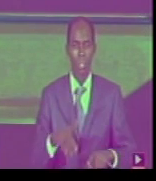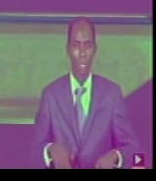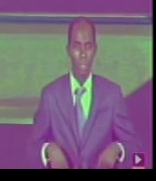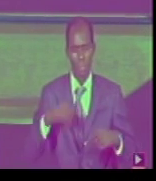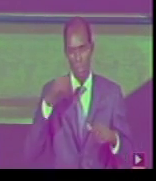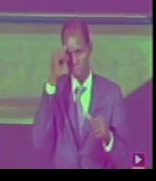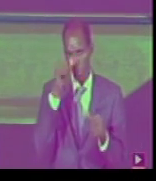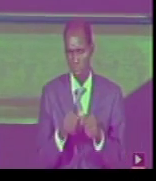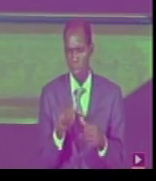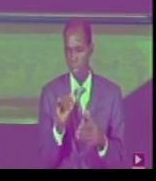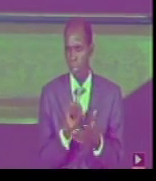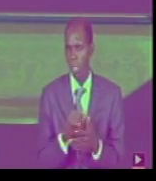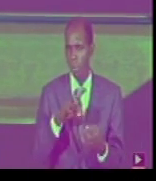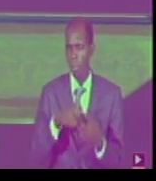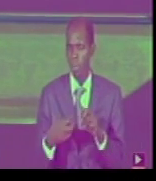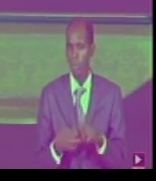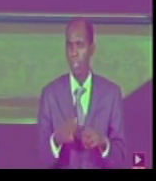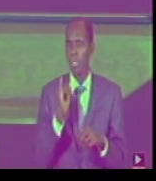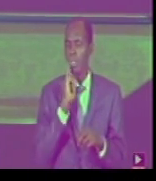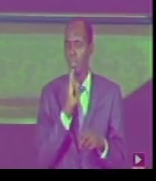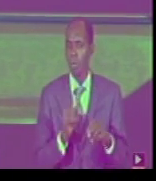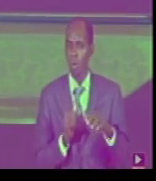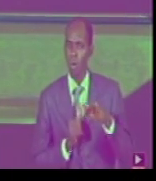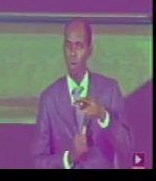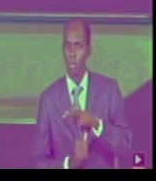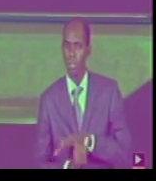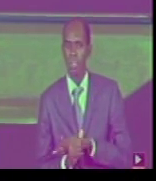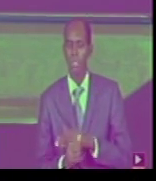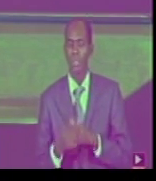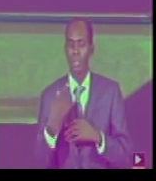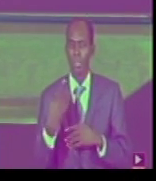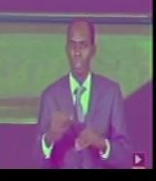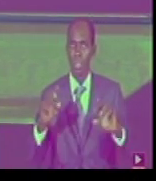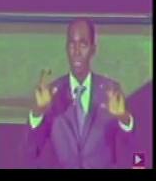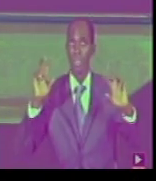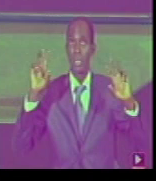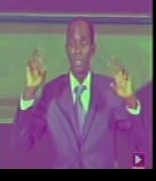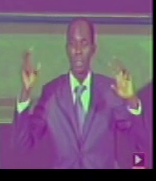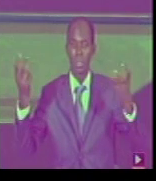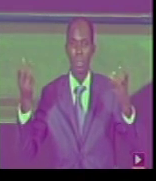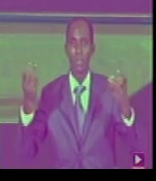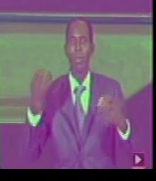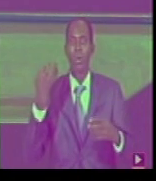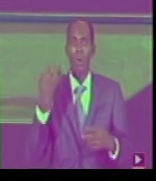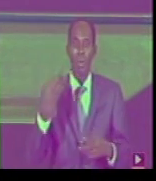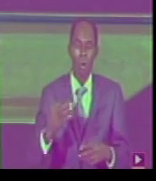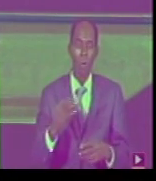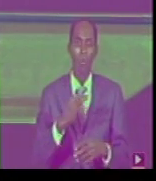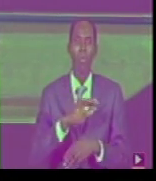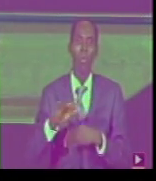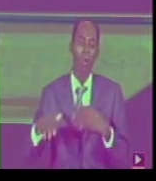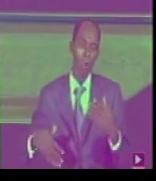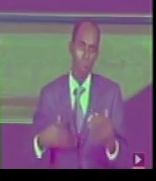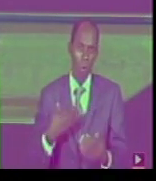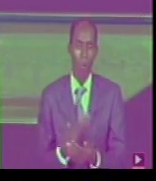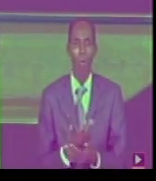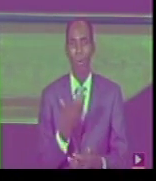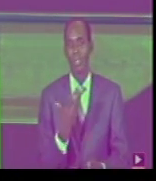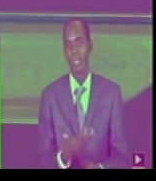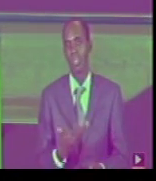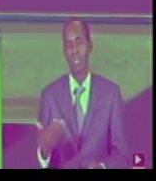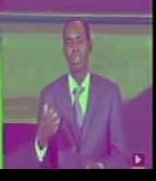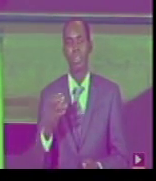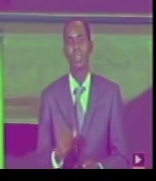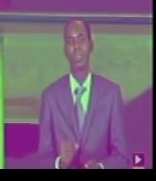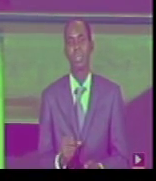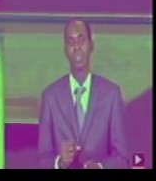challenge is under the theme, the title, and the topic of all things. I'm